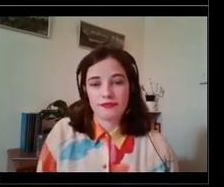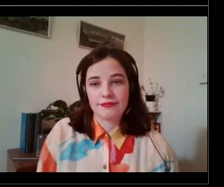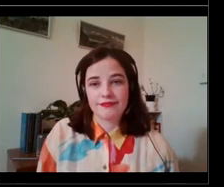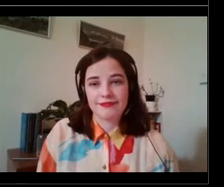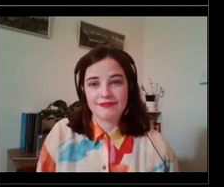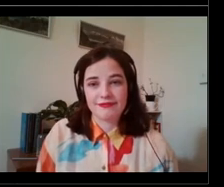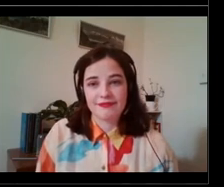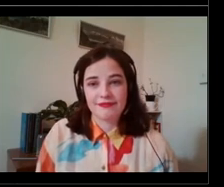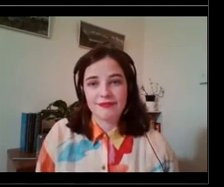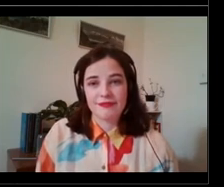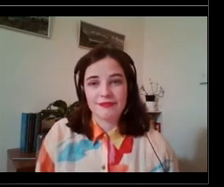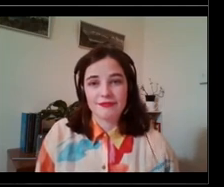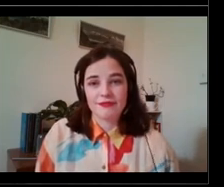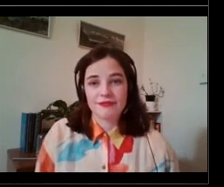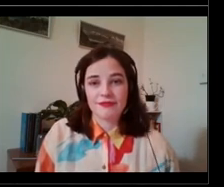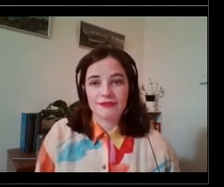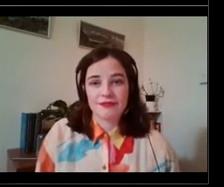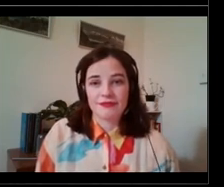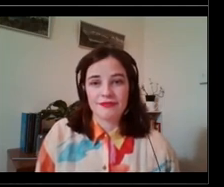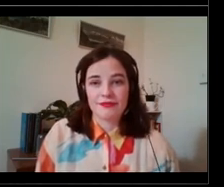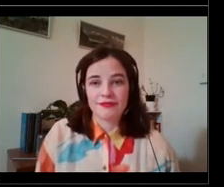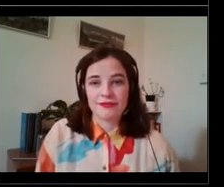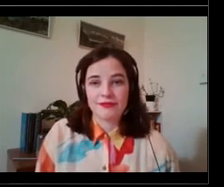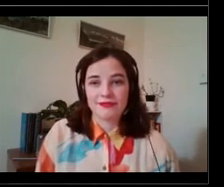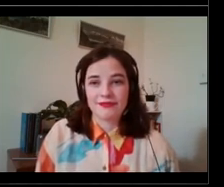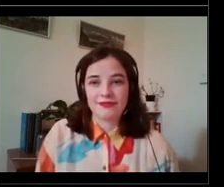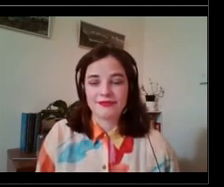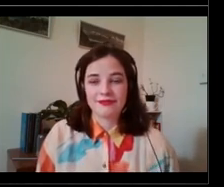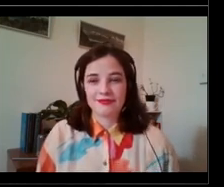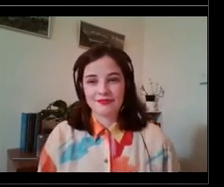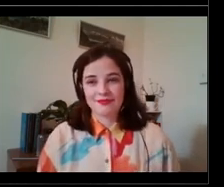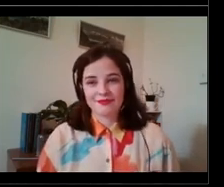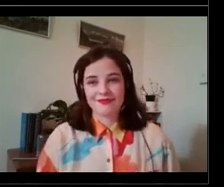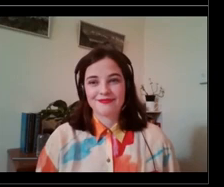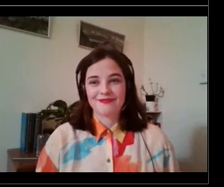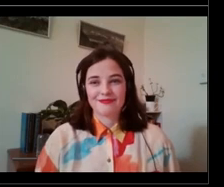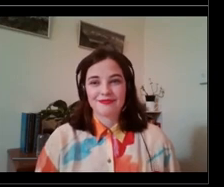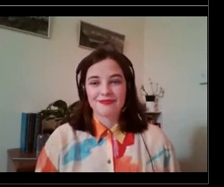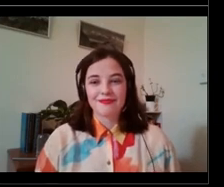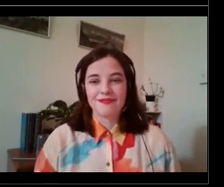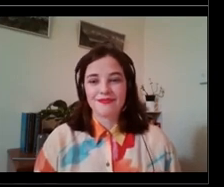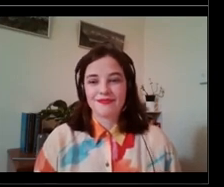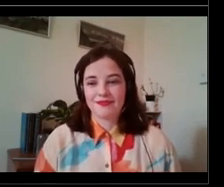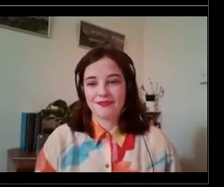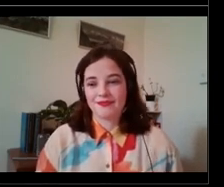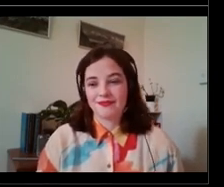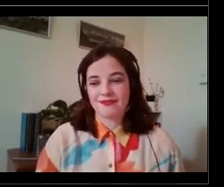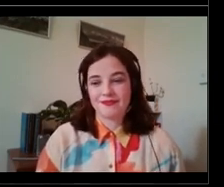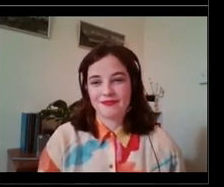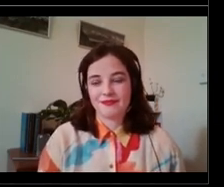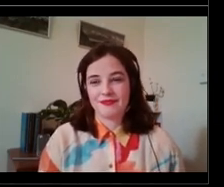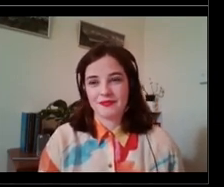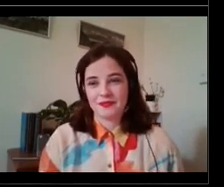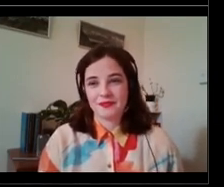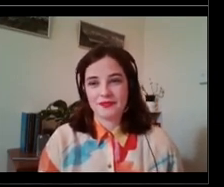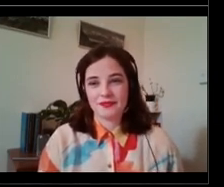that. Now we are coming to our closing, so it's time to say thank you very much to you, the